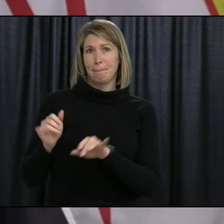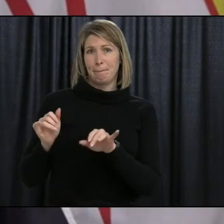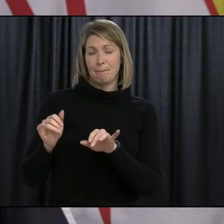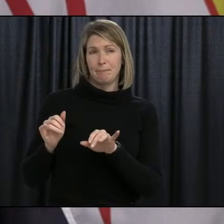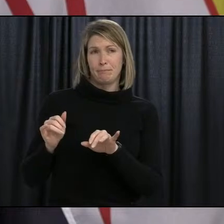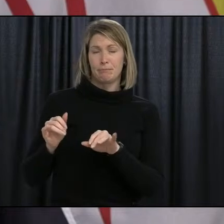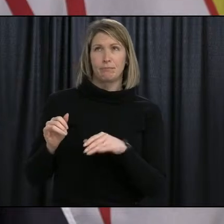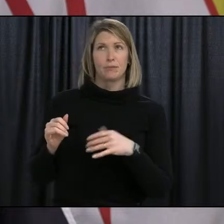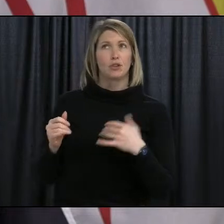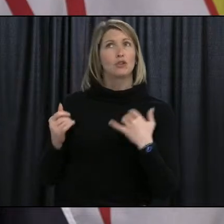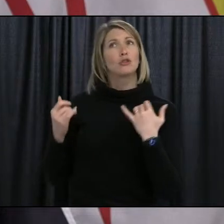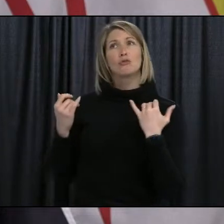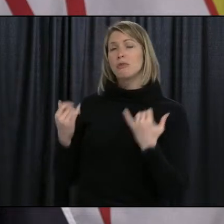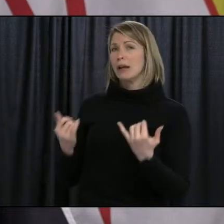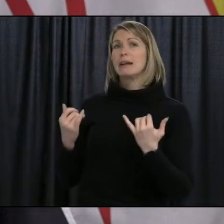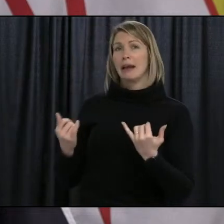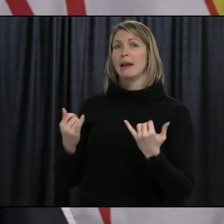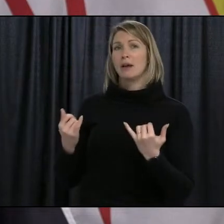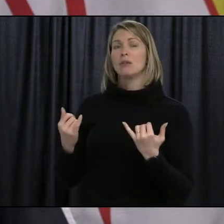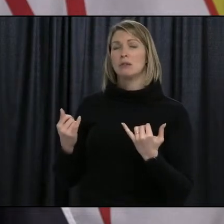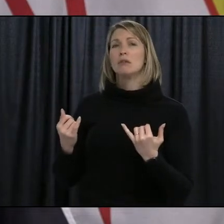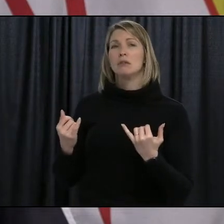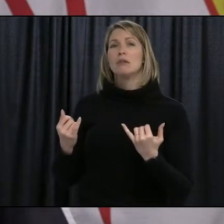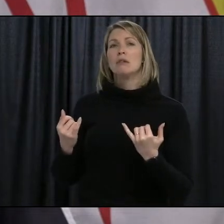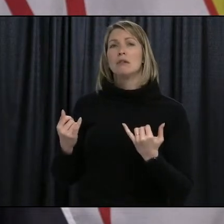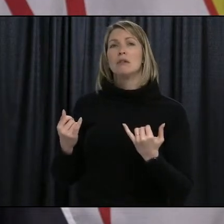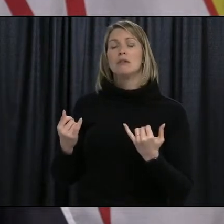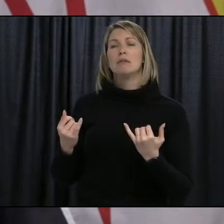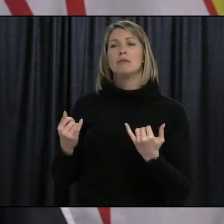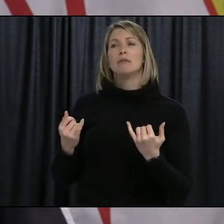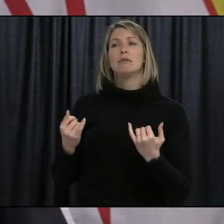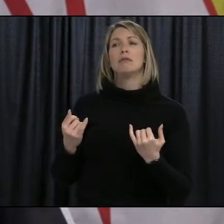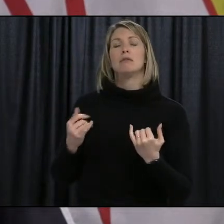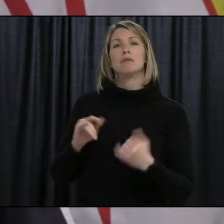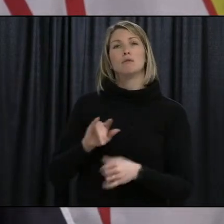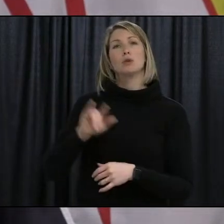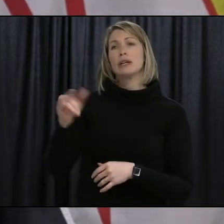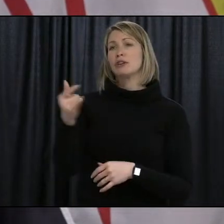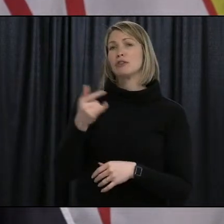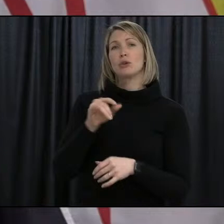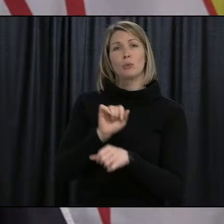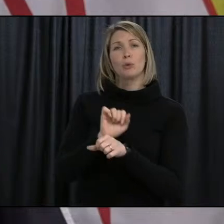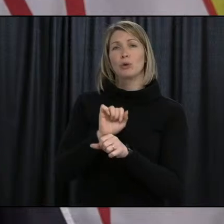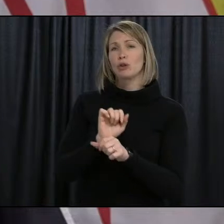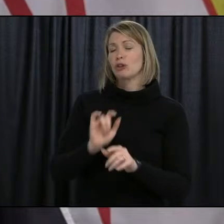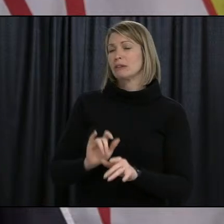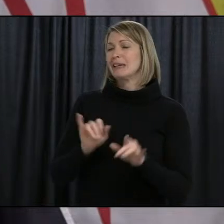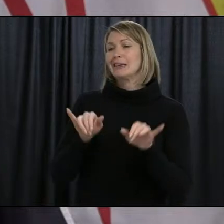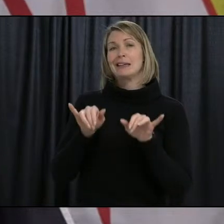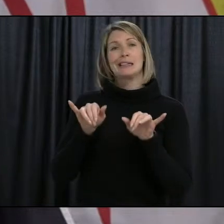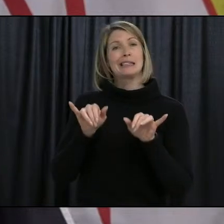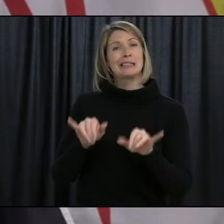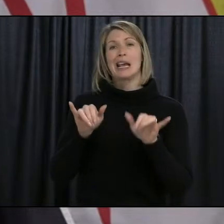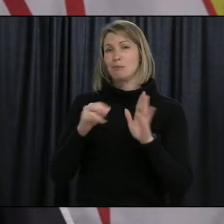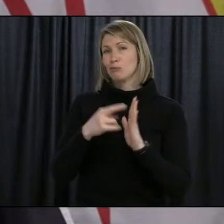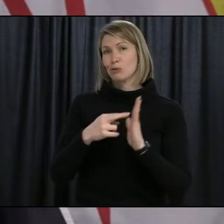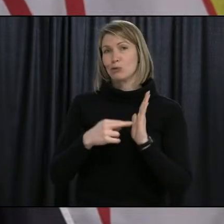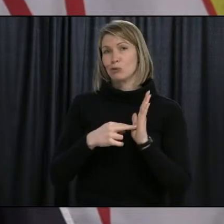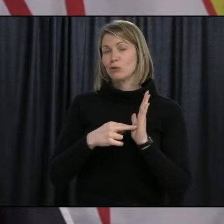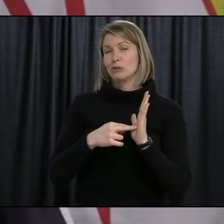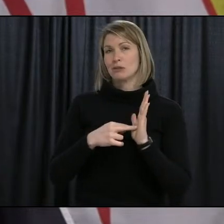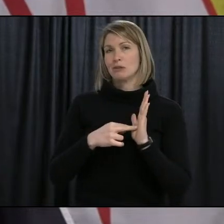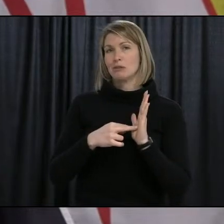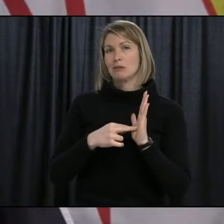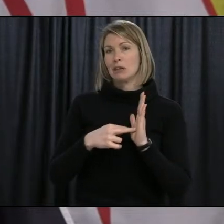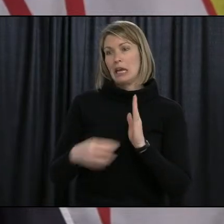they are able to, they essentially have the same protocol that they had before, except